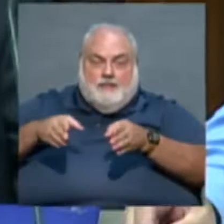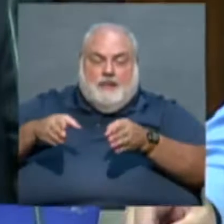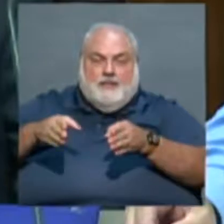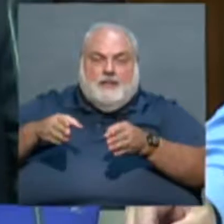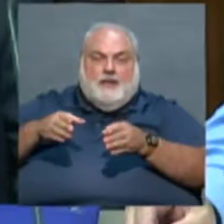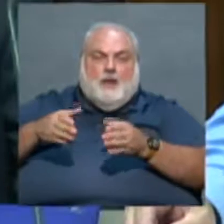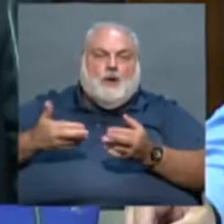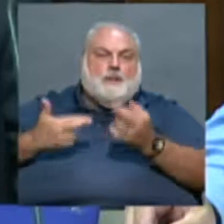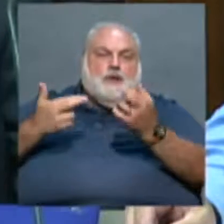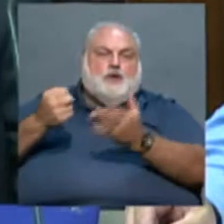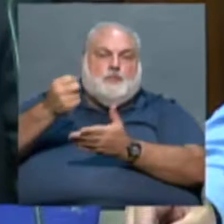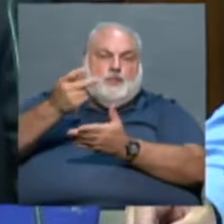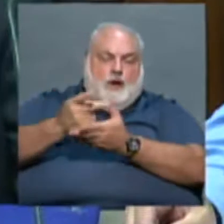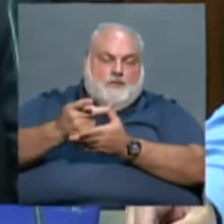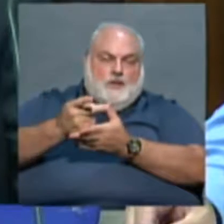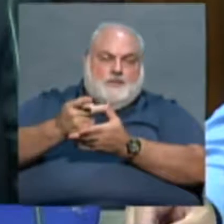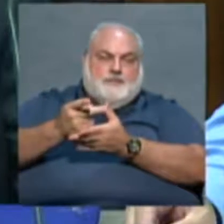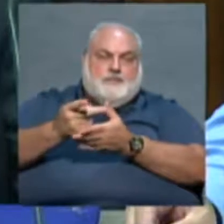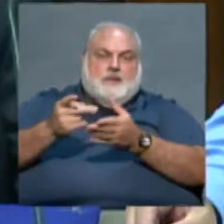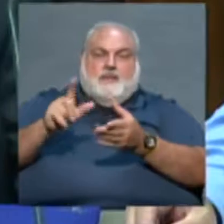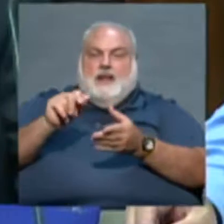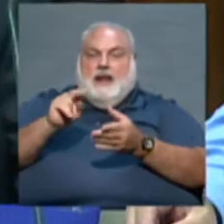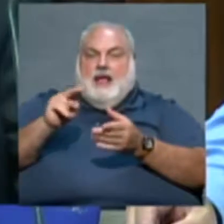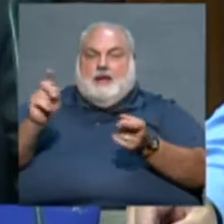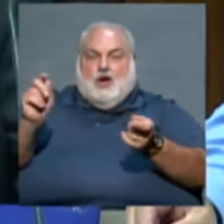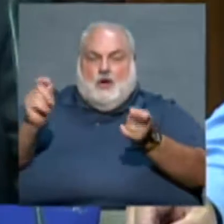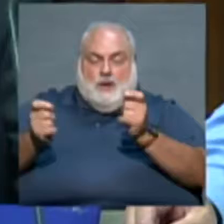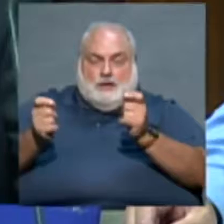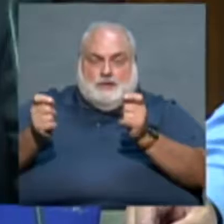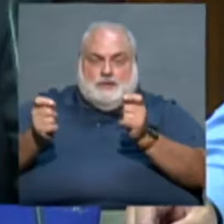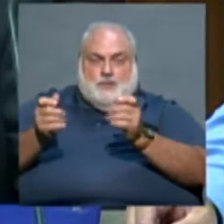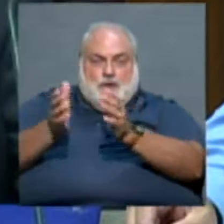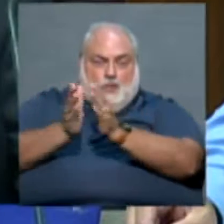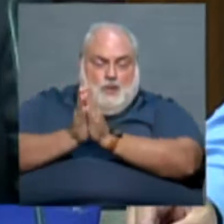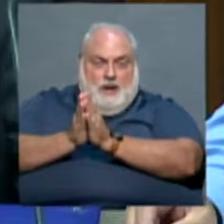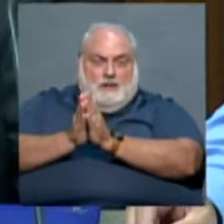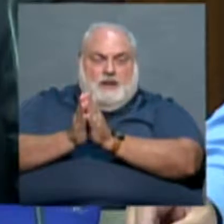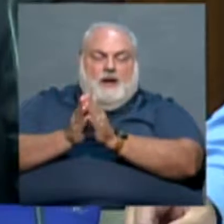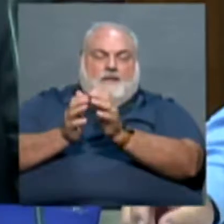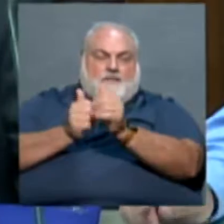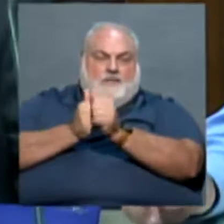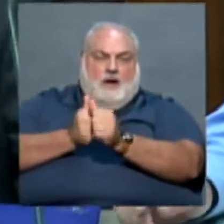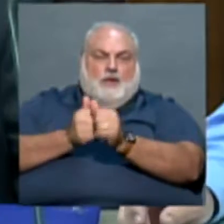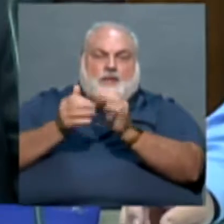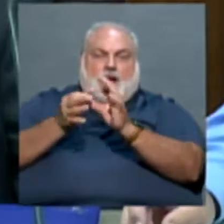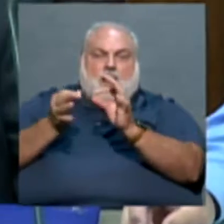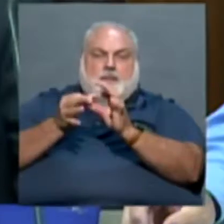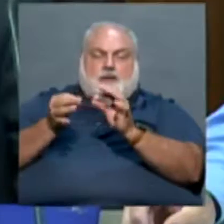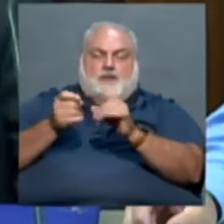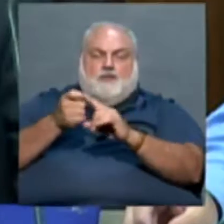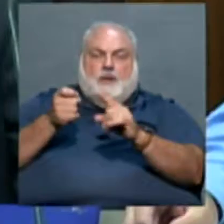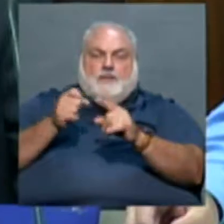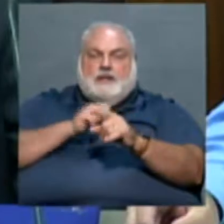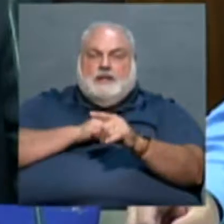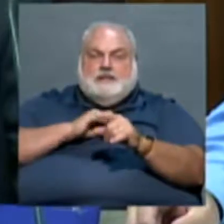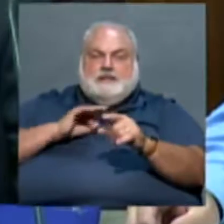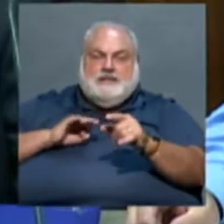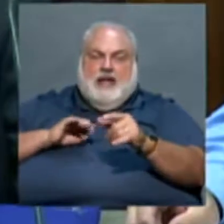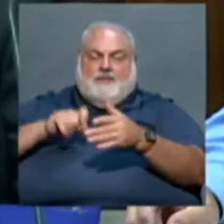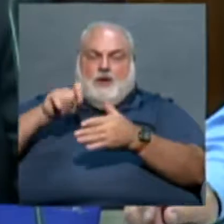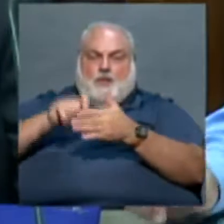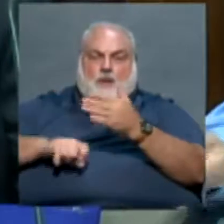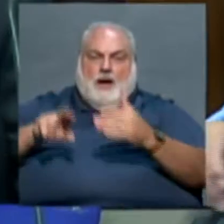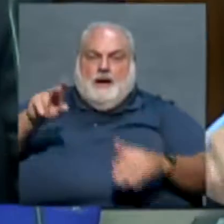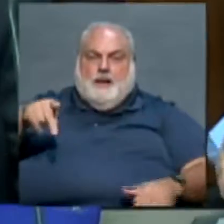recommends approval of the after-the-fact land alteration variance request subject to compliance with the staff comments found in paragraph D of the